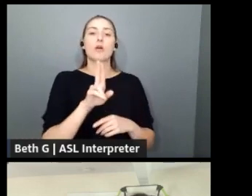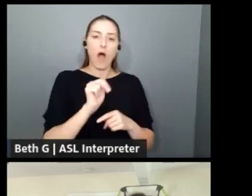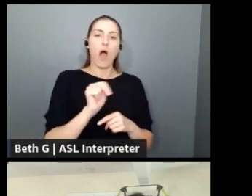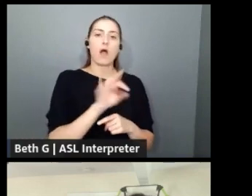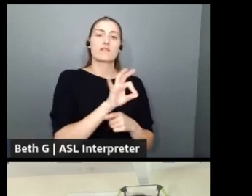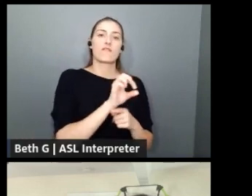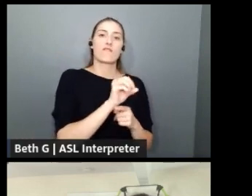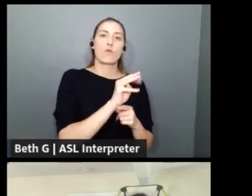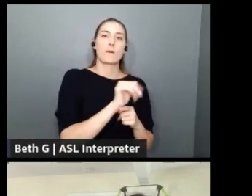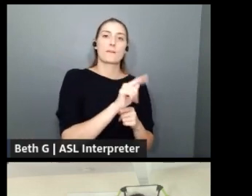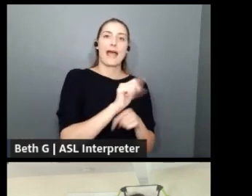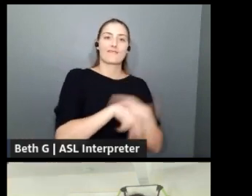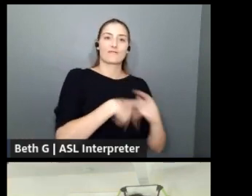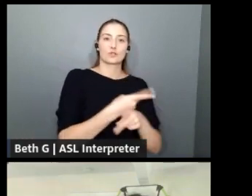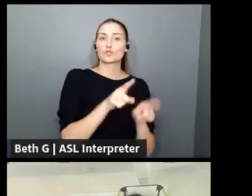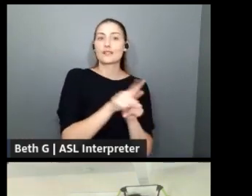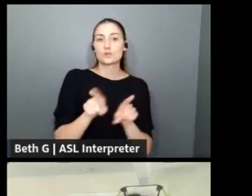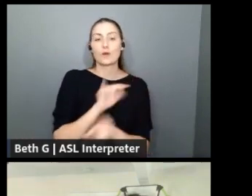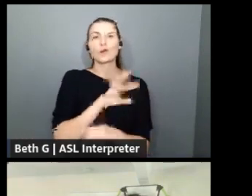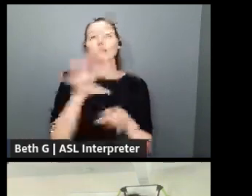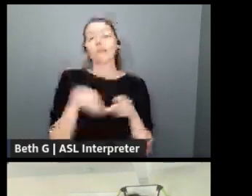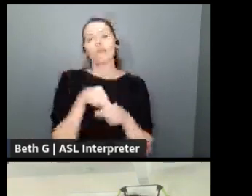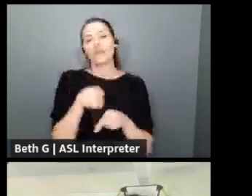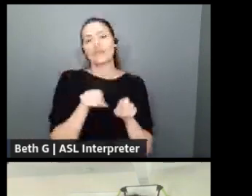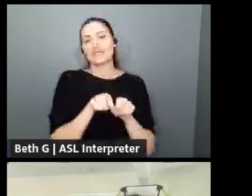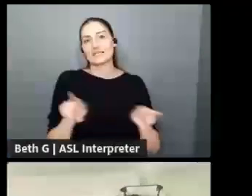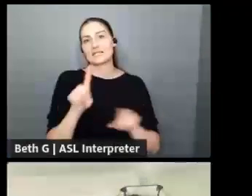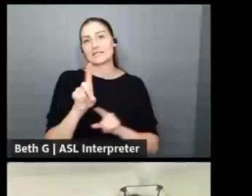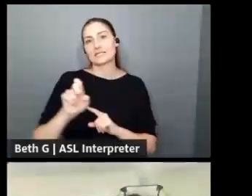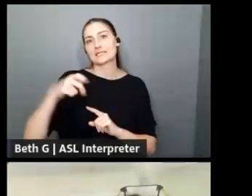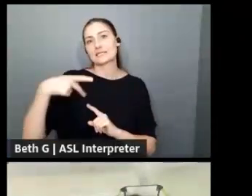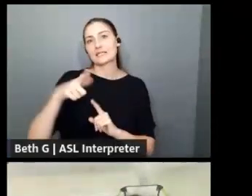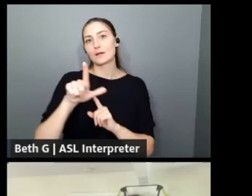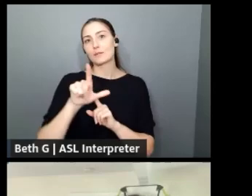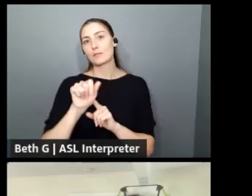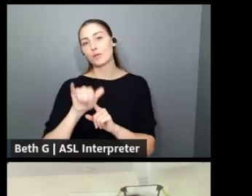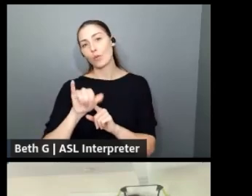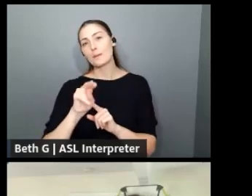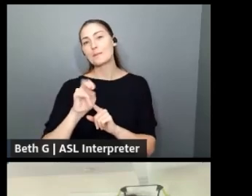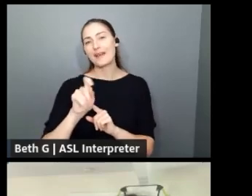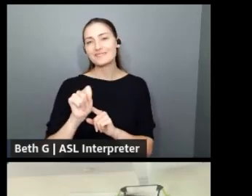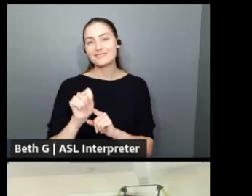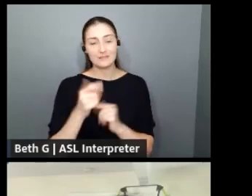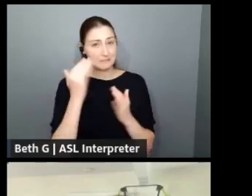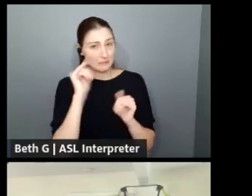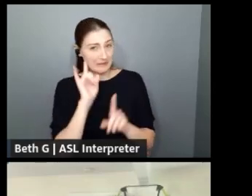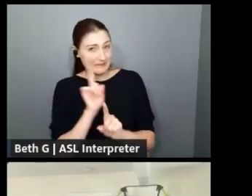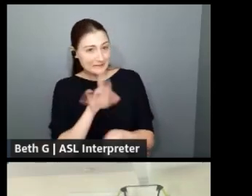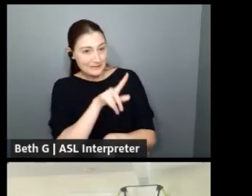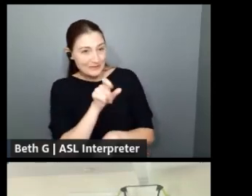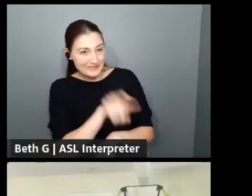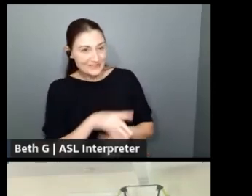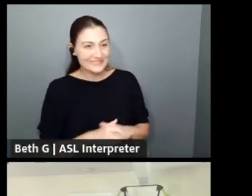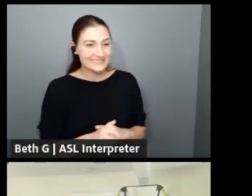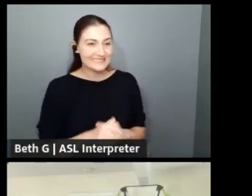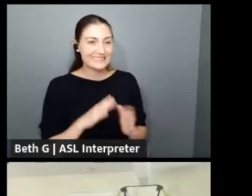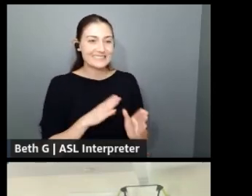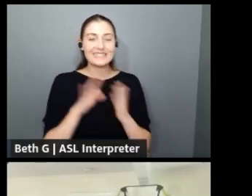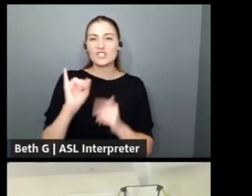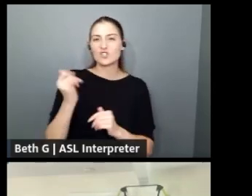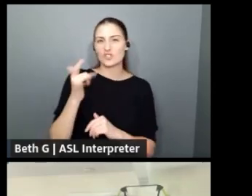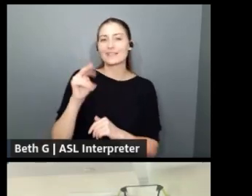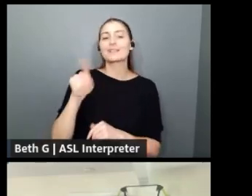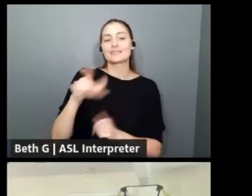well within the deployment. So I hope that kind of answers the question. Yeah, that was a good call out. Yeah, the Archer Script then said